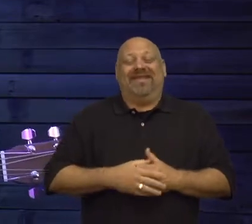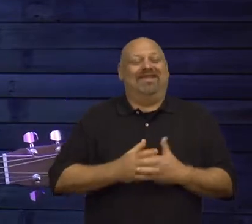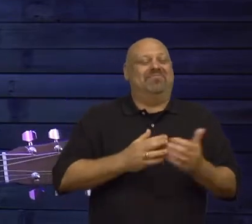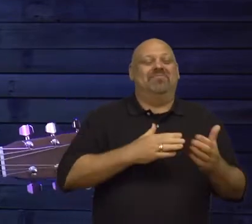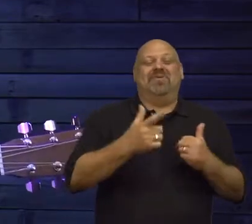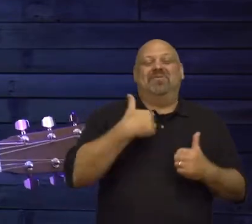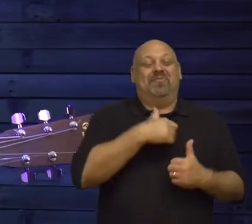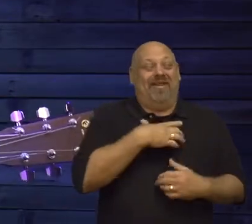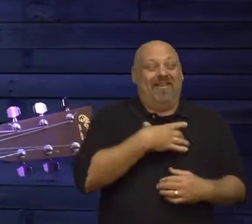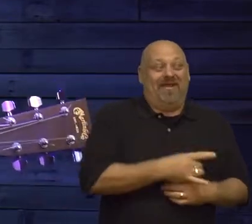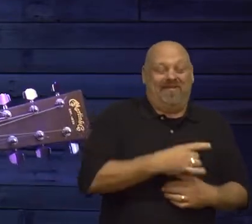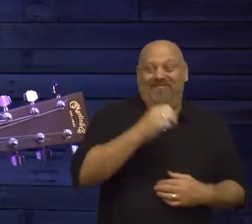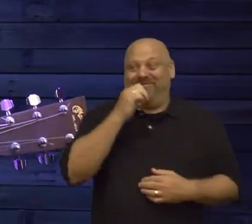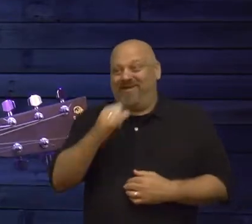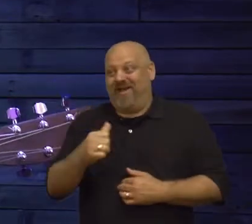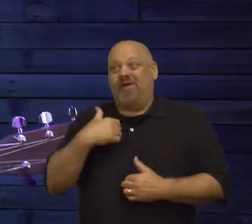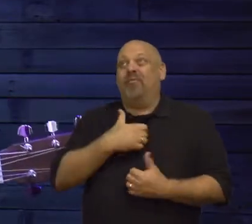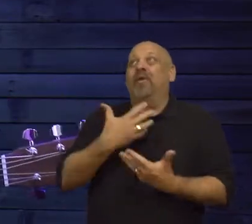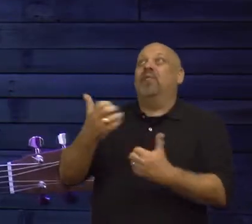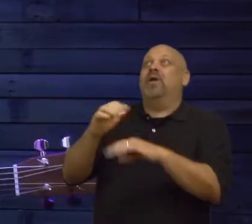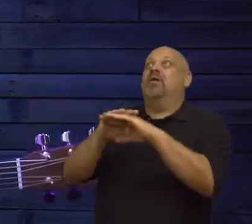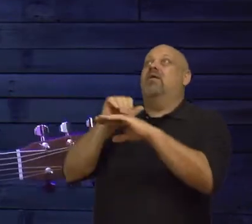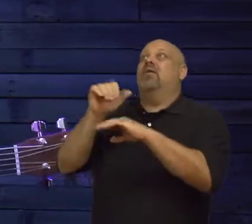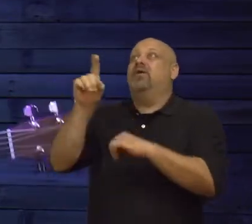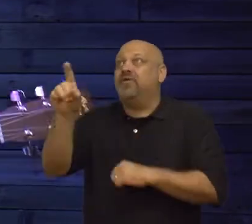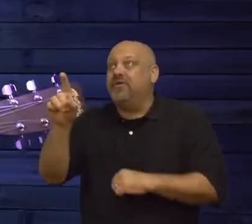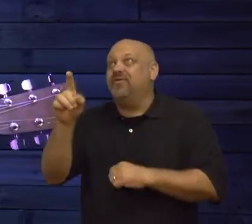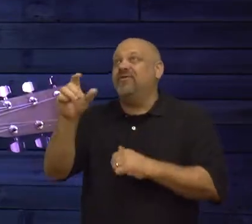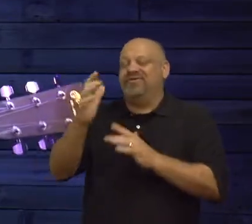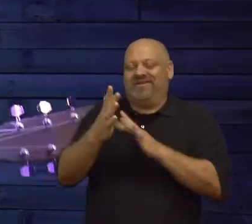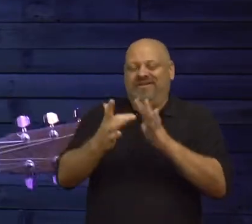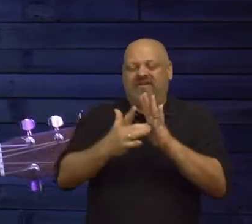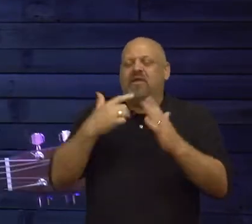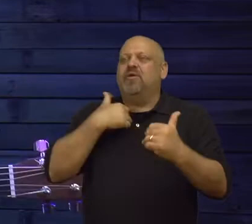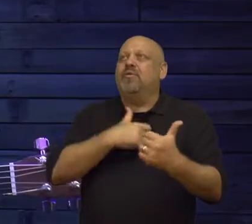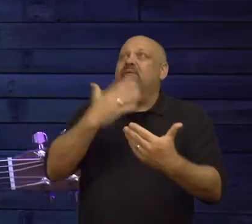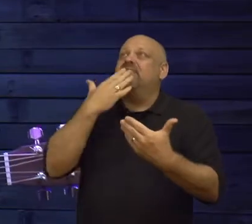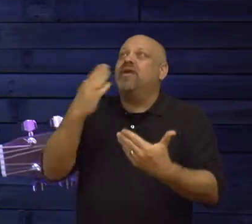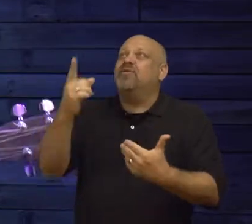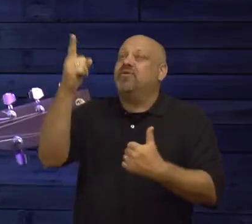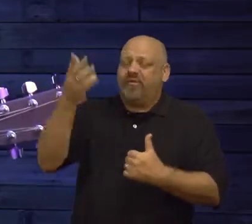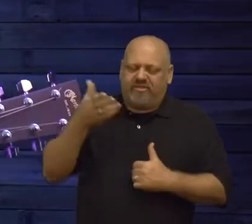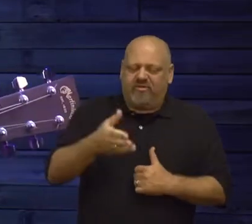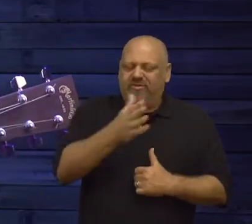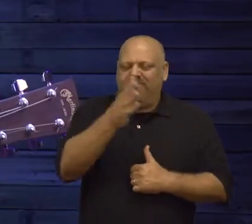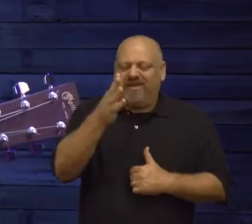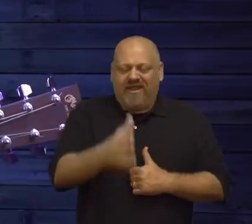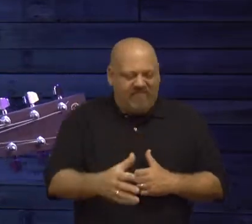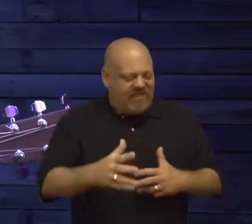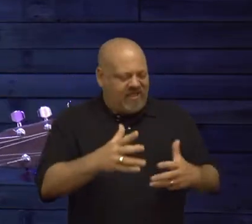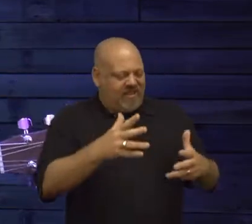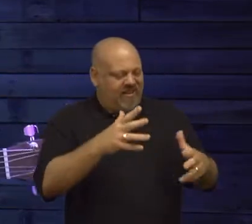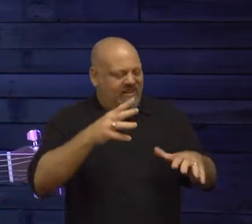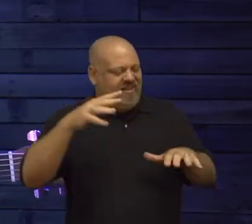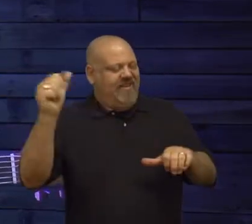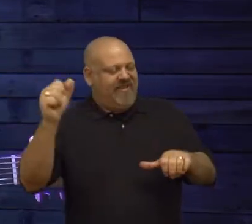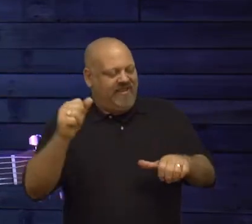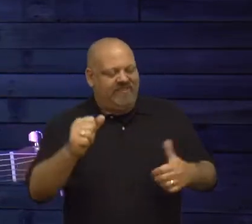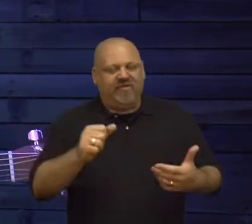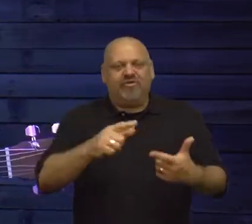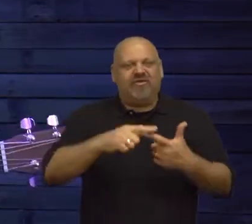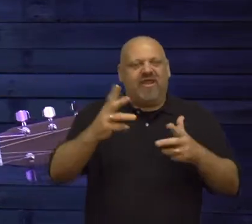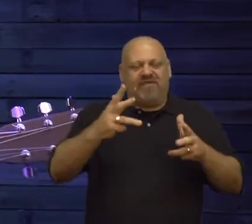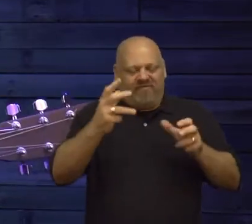Whether we like it or not, whether we want to call upon you or not, Jesus, we thank you that you are there, that you will never leave us, Jesus, that you'll never forsake